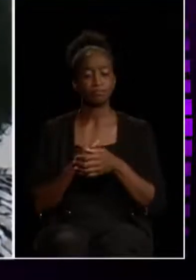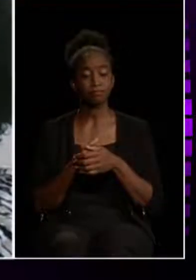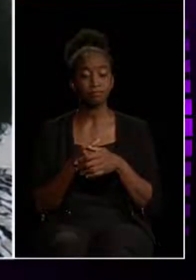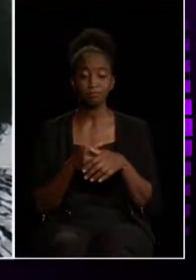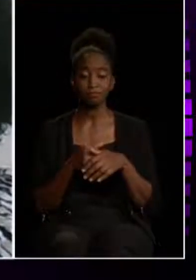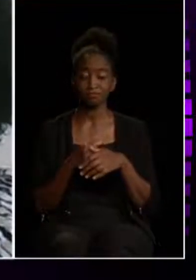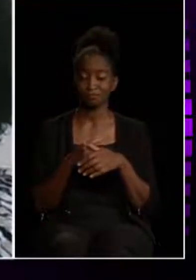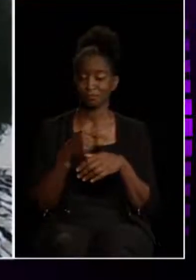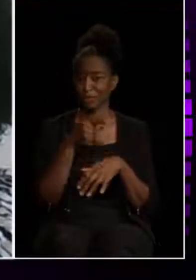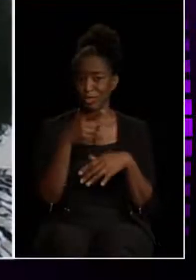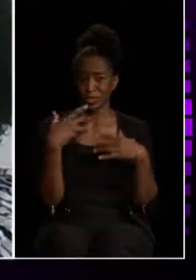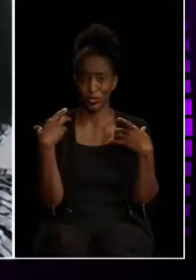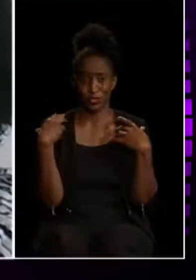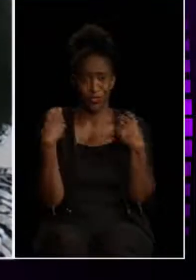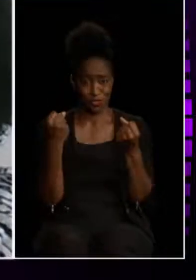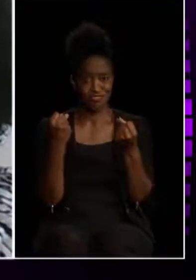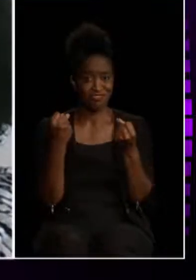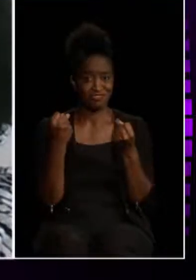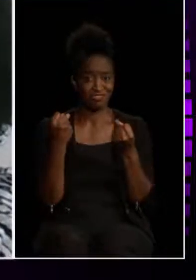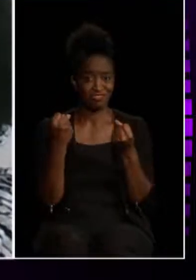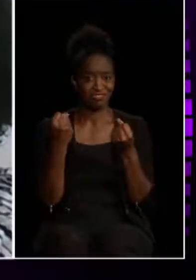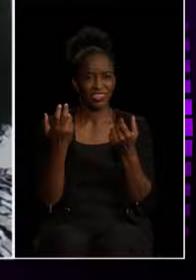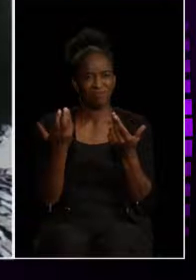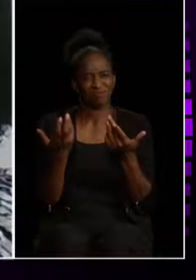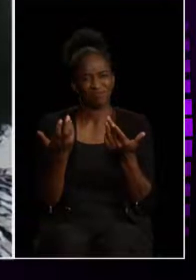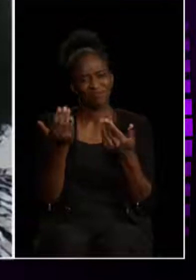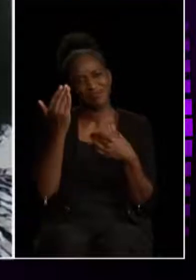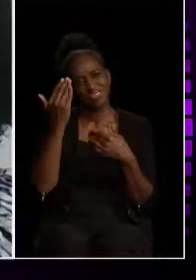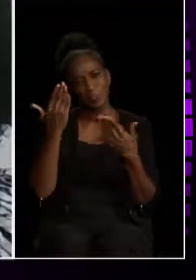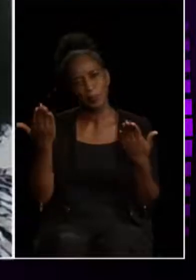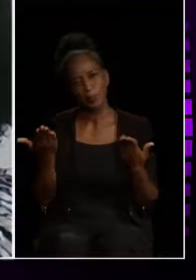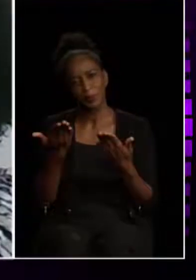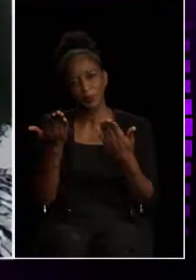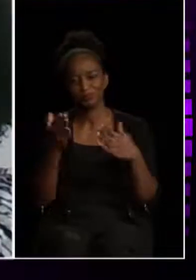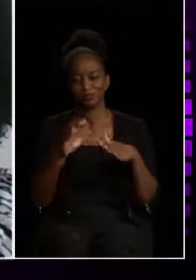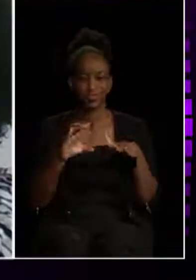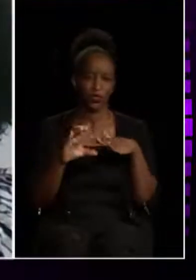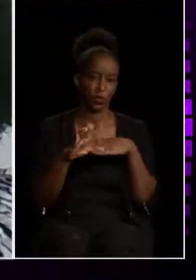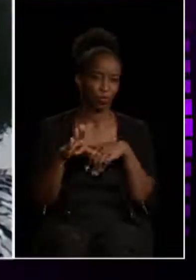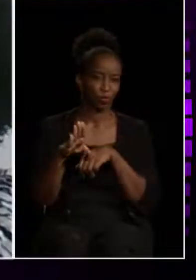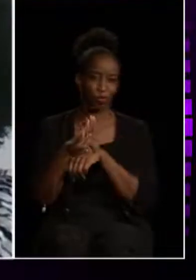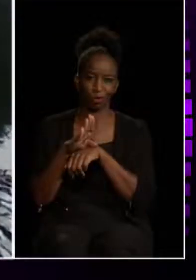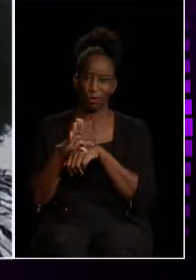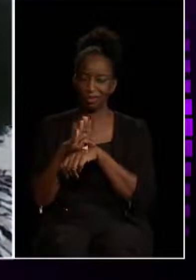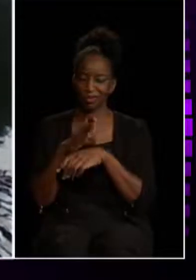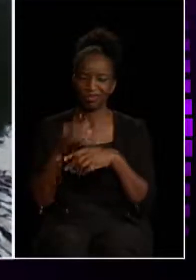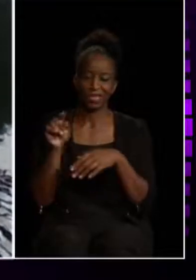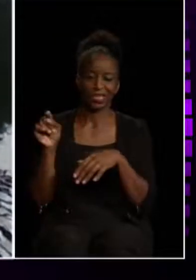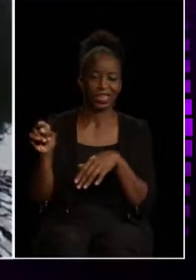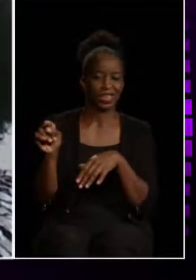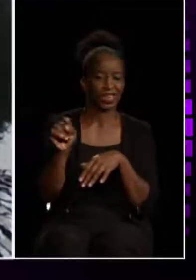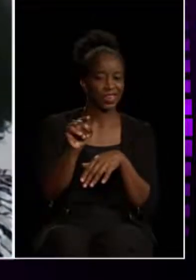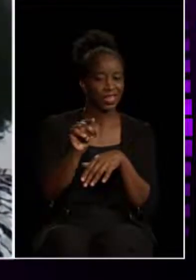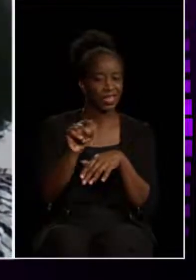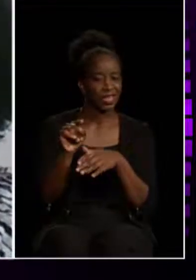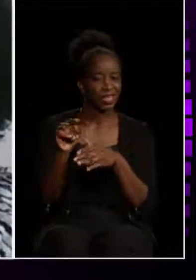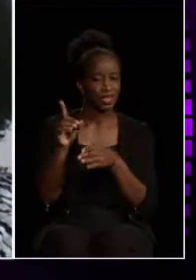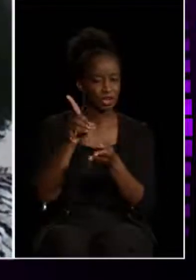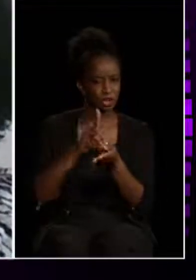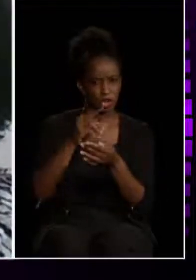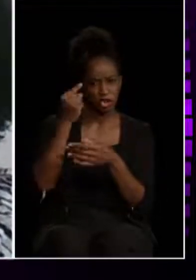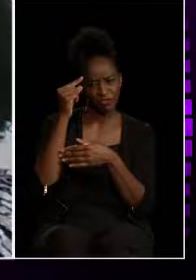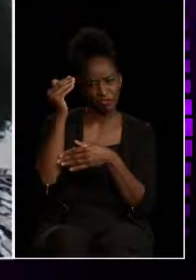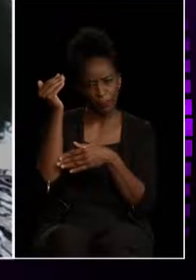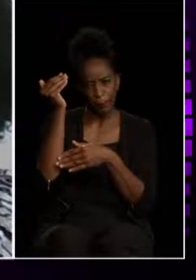as you would know, our history with psychiatry and psychologists and everything and counseling in general is